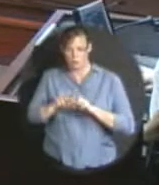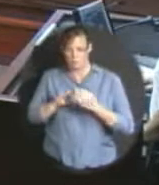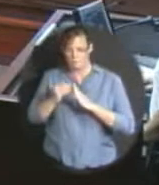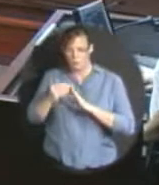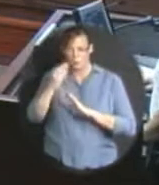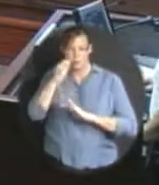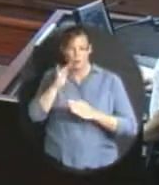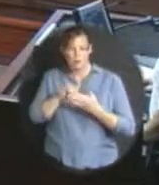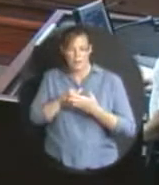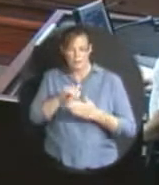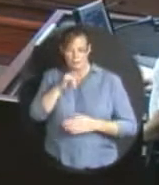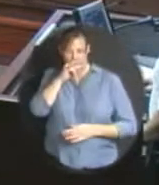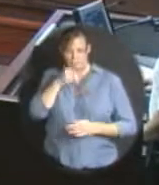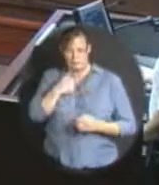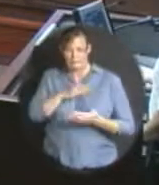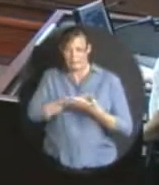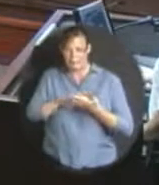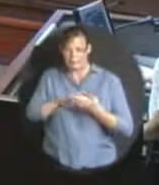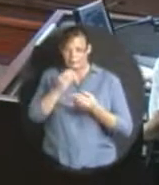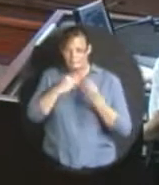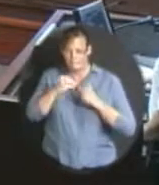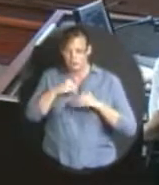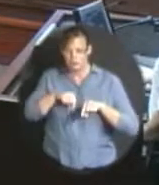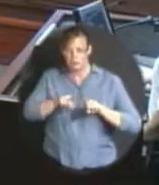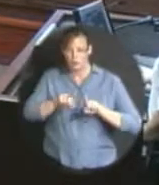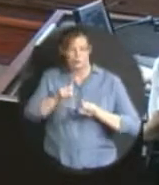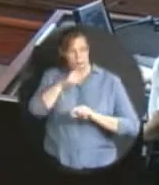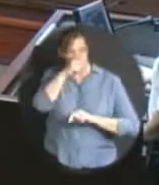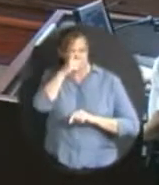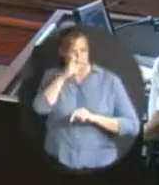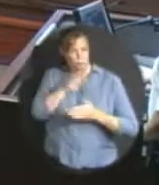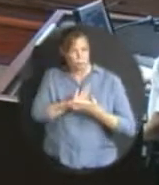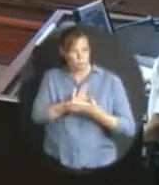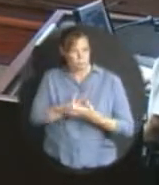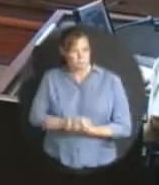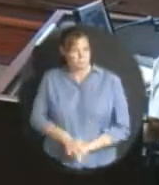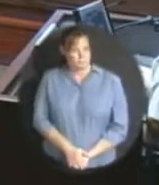that those kids get a nice meal during summer school. Thank you.